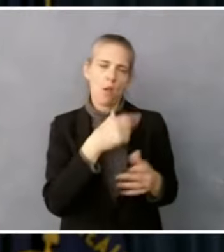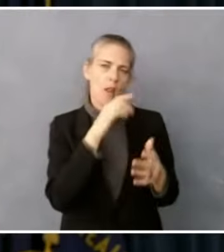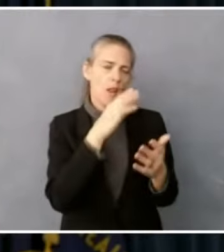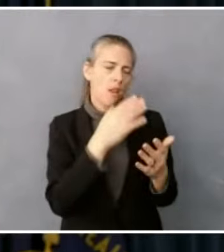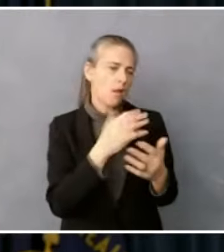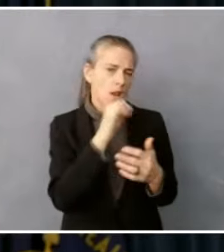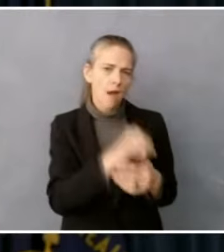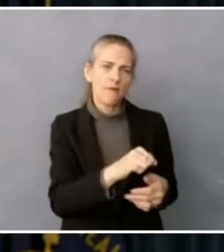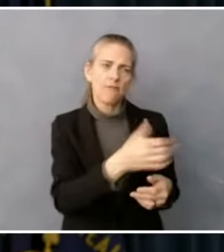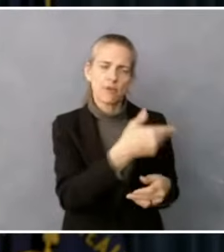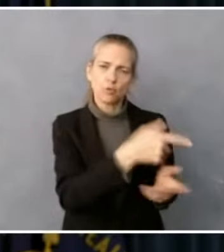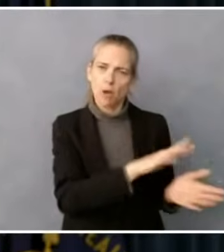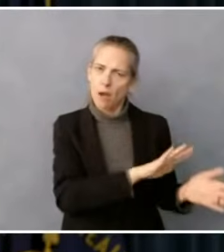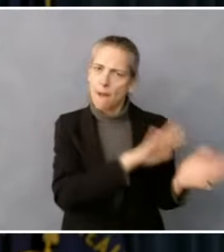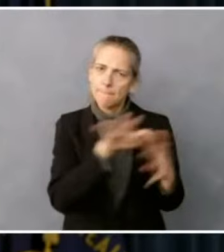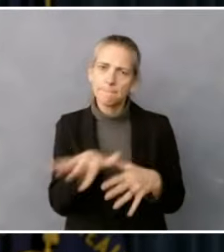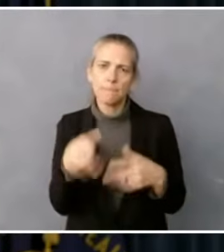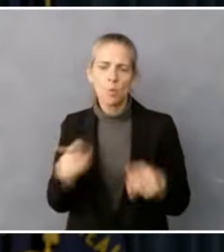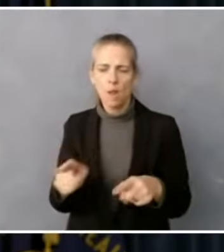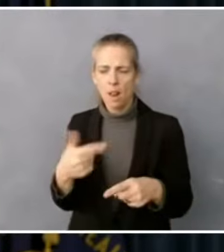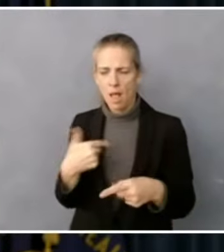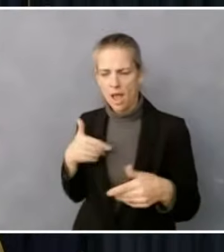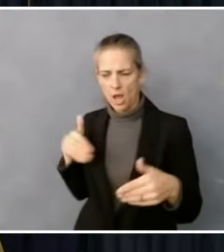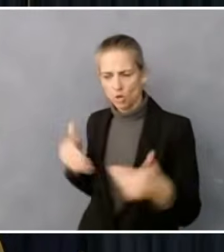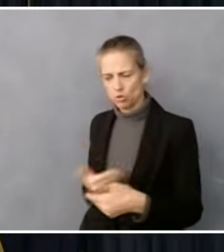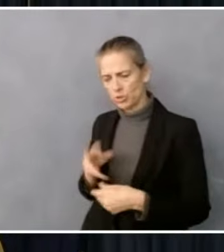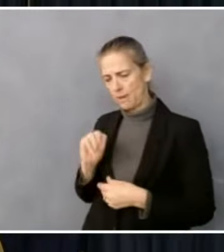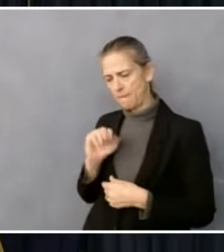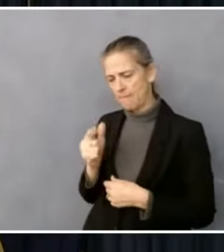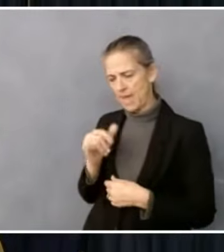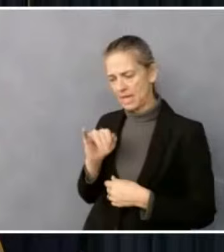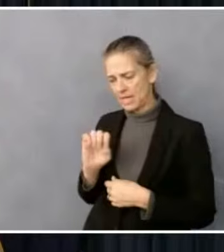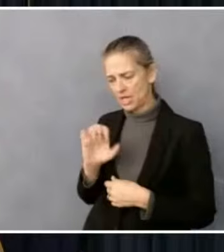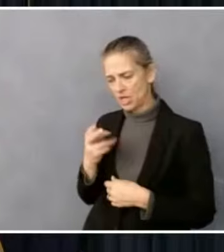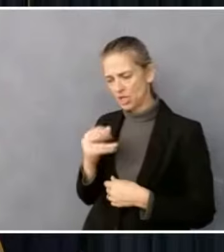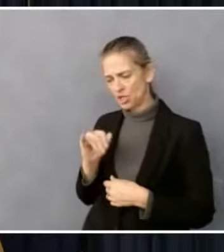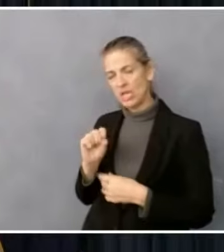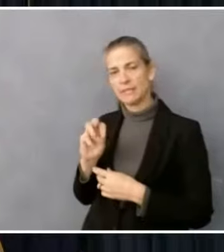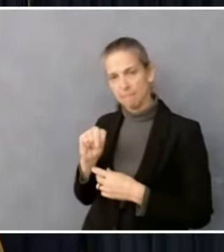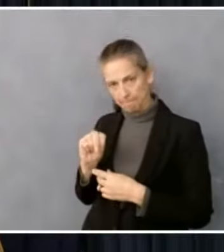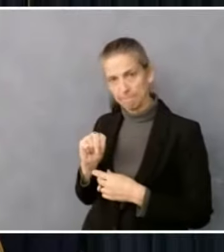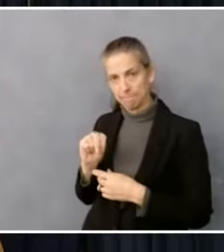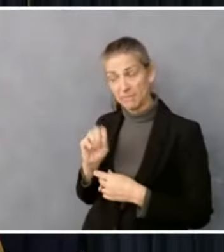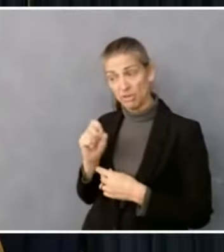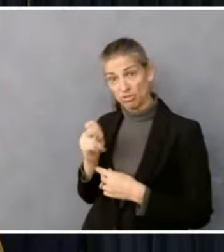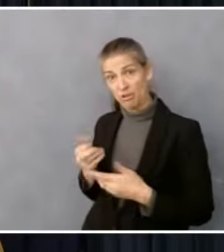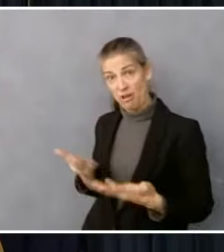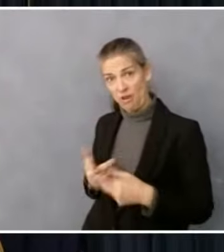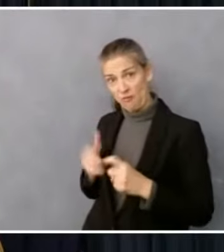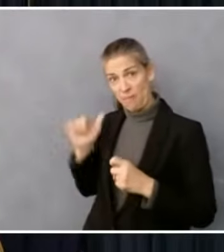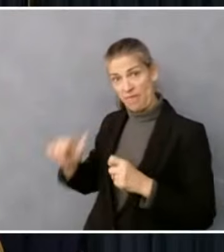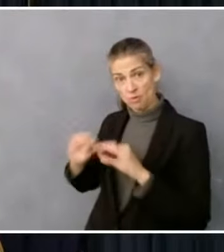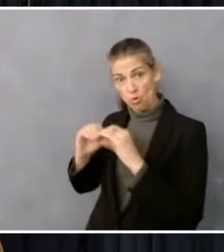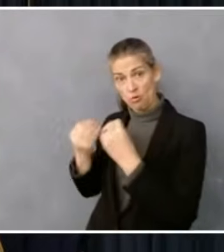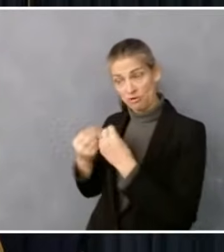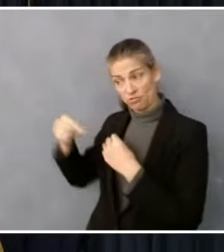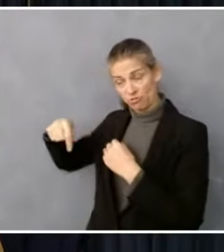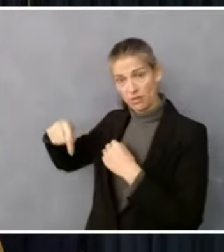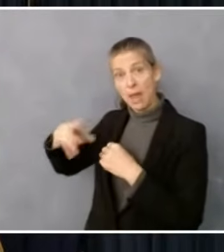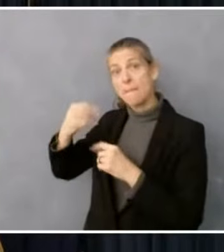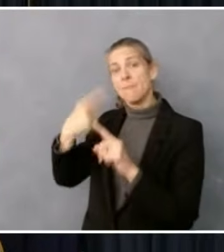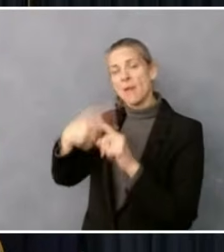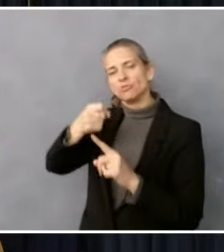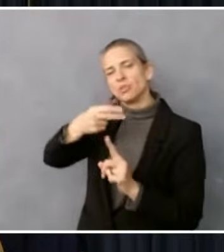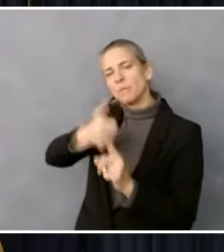up as I introduce Maggie Chisholm. Maggie is here with Carrington's Heart, but is also a mother who lost